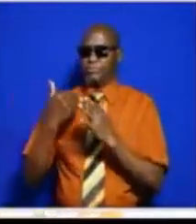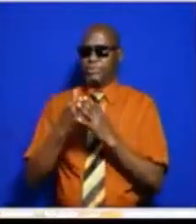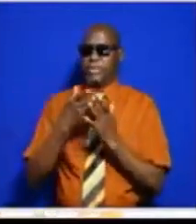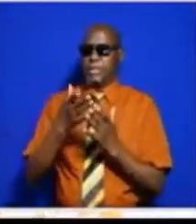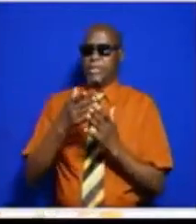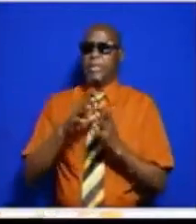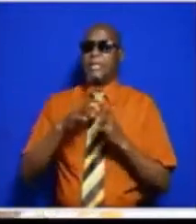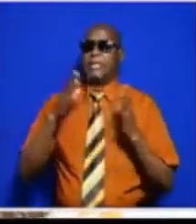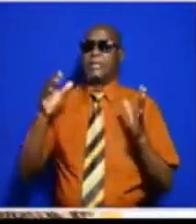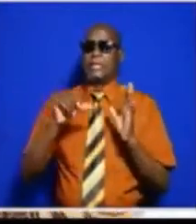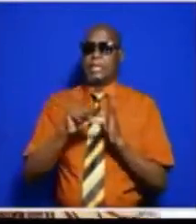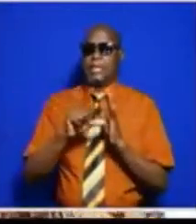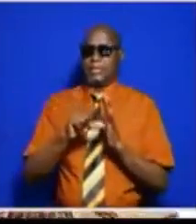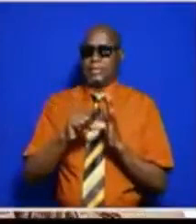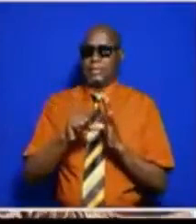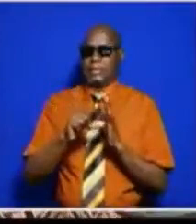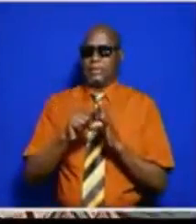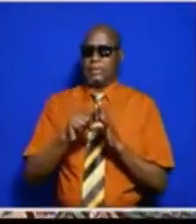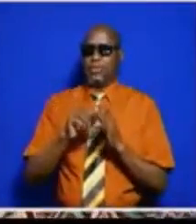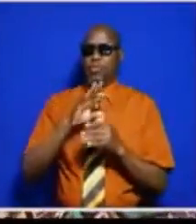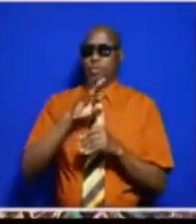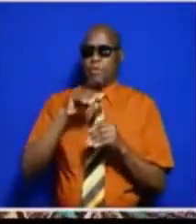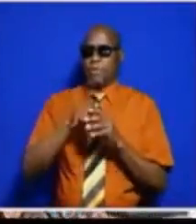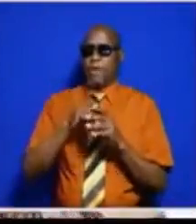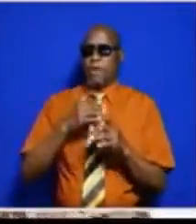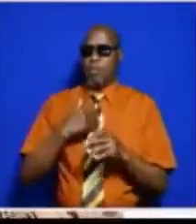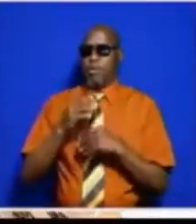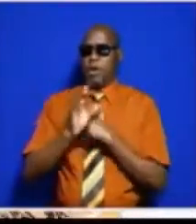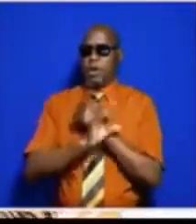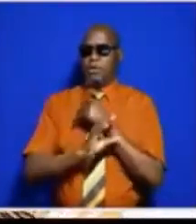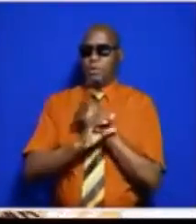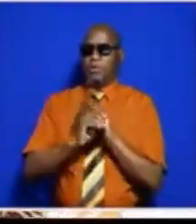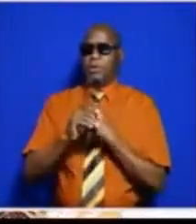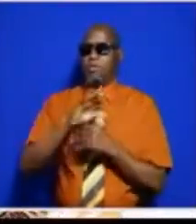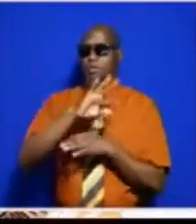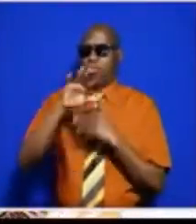crisis brewing within our country when everyone is keeping quiet.